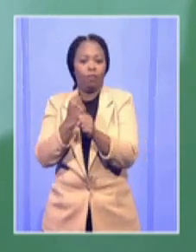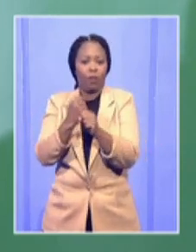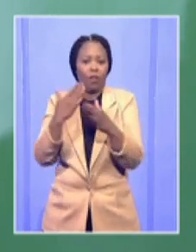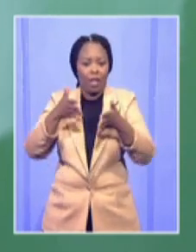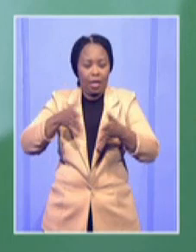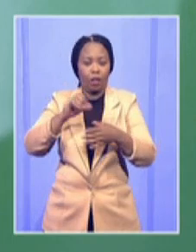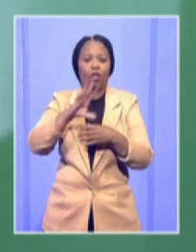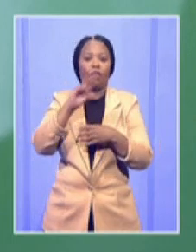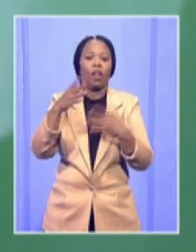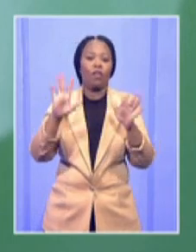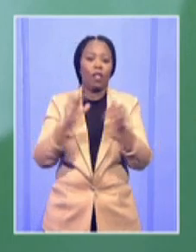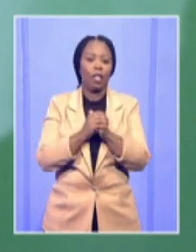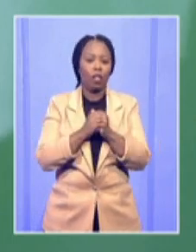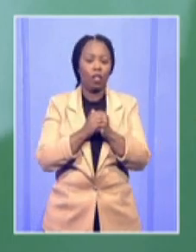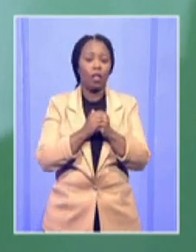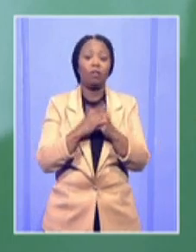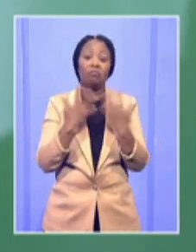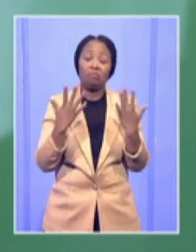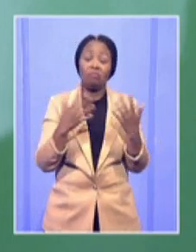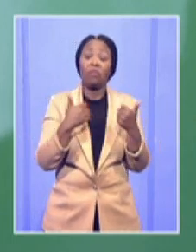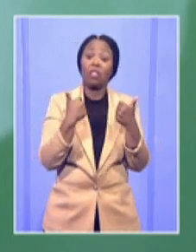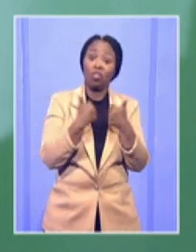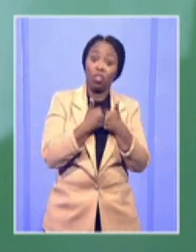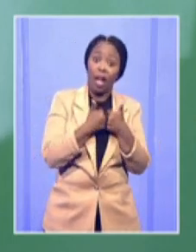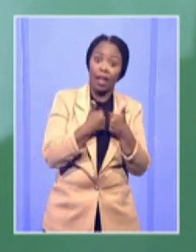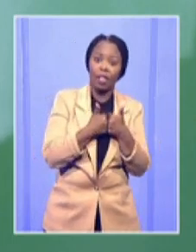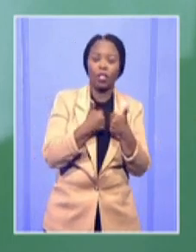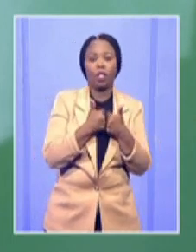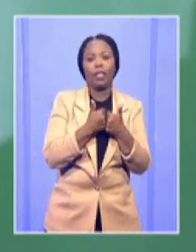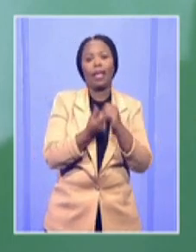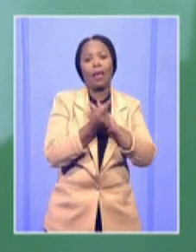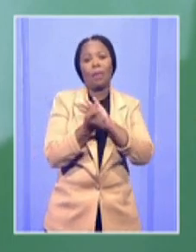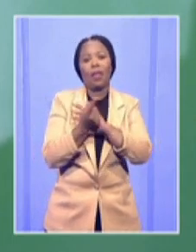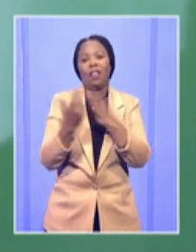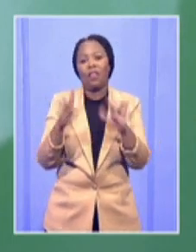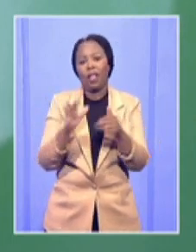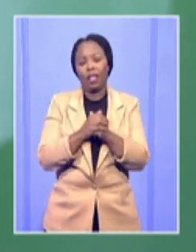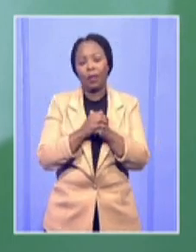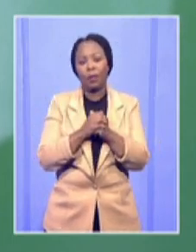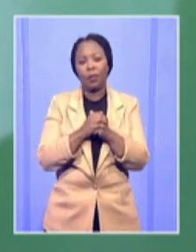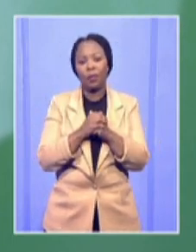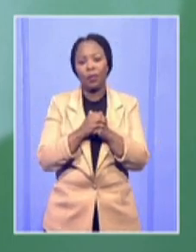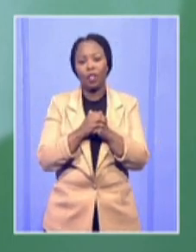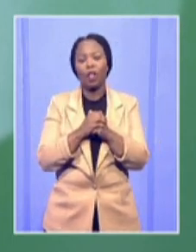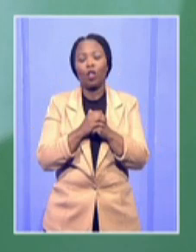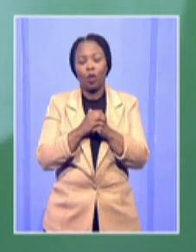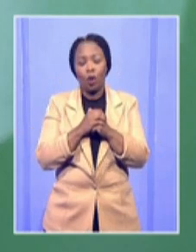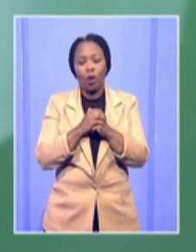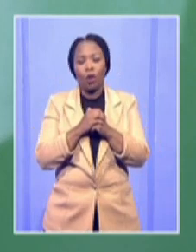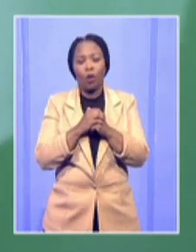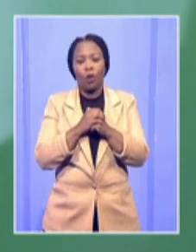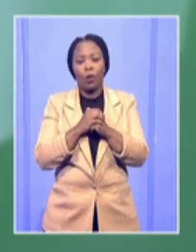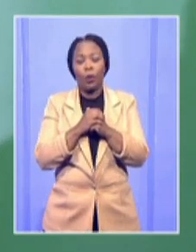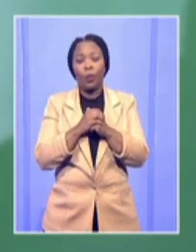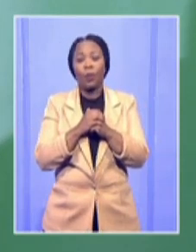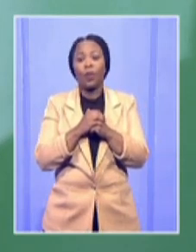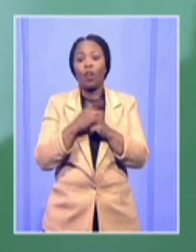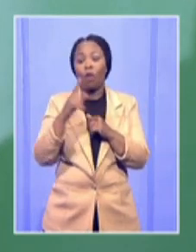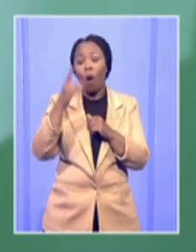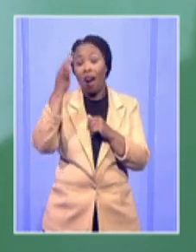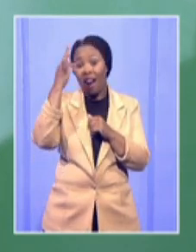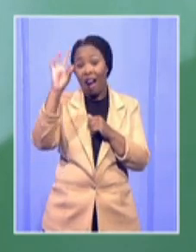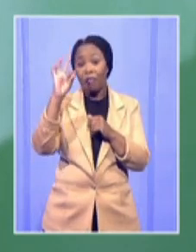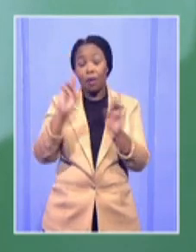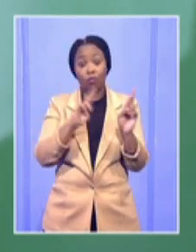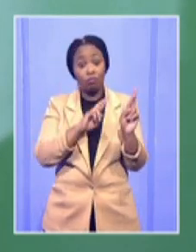Equally, there were challenges encountered. Amongst those, the unevenness in the state of readiness and capacity of the